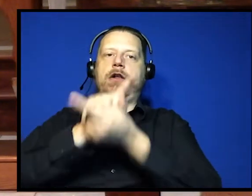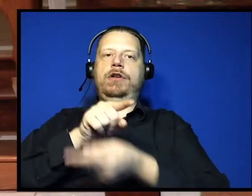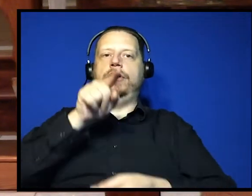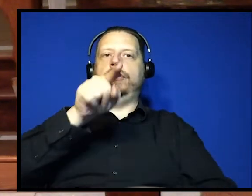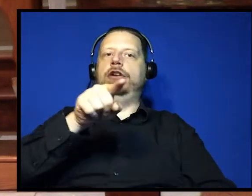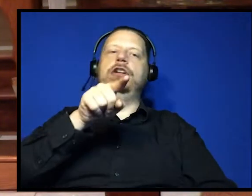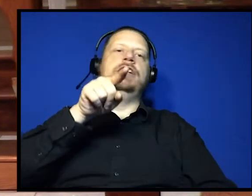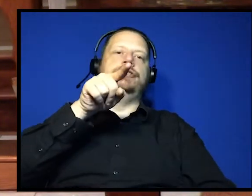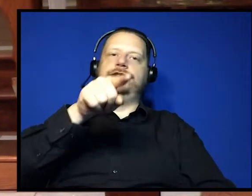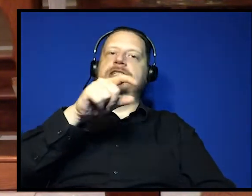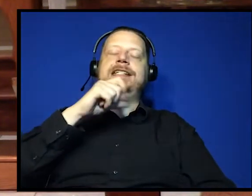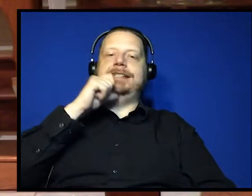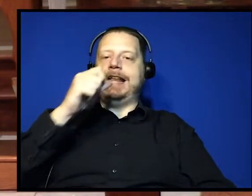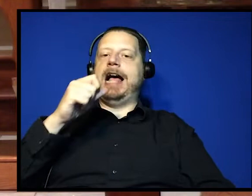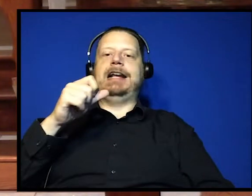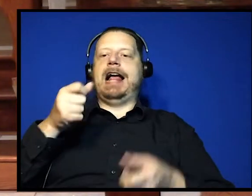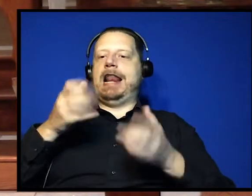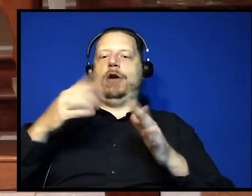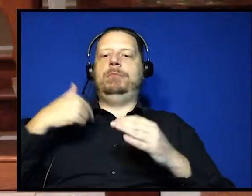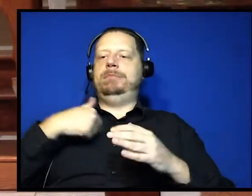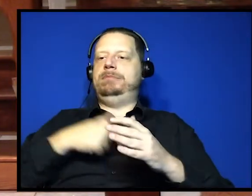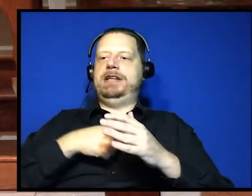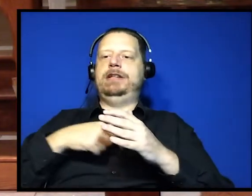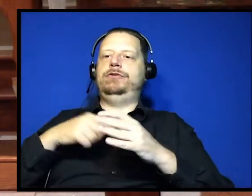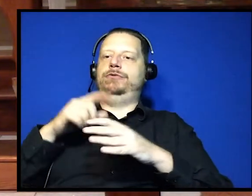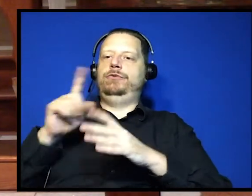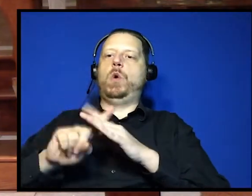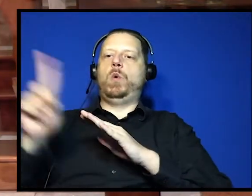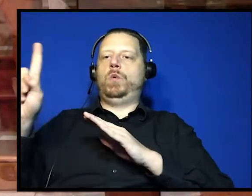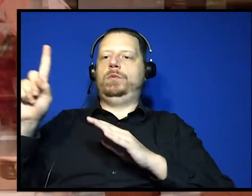and she's not letting me go. Amen.